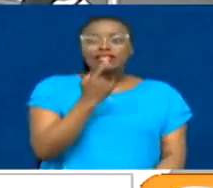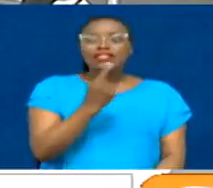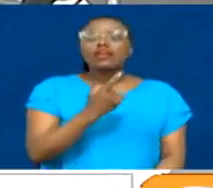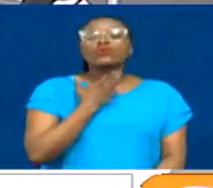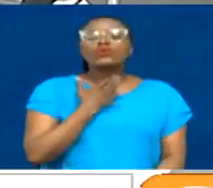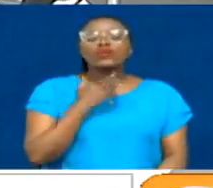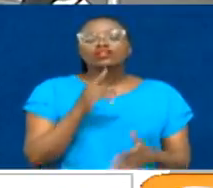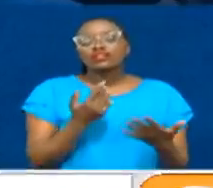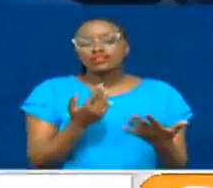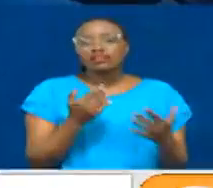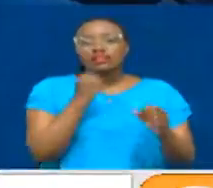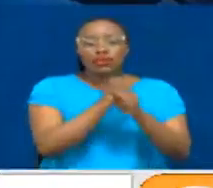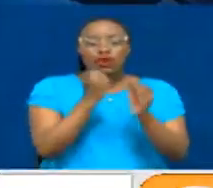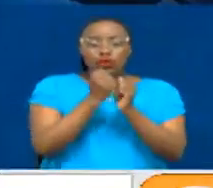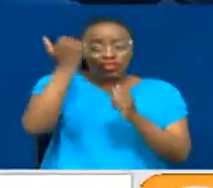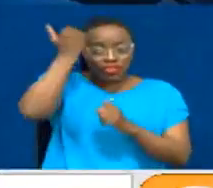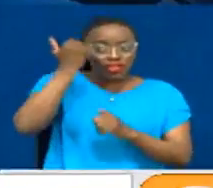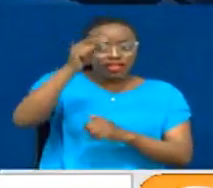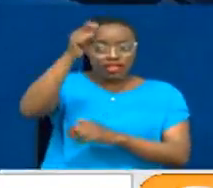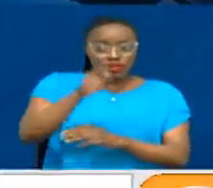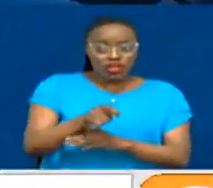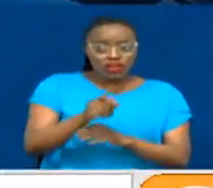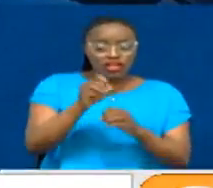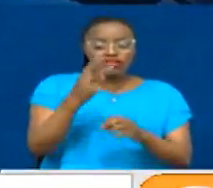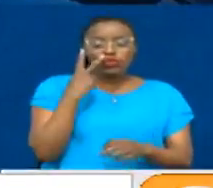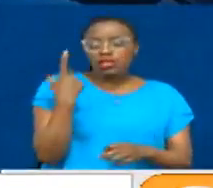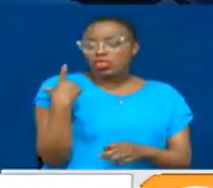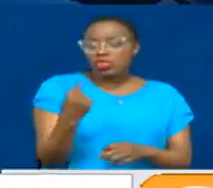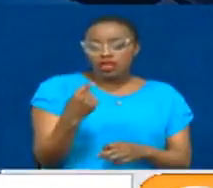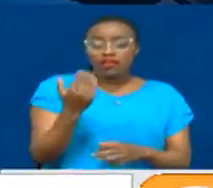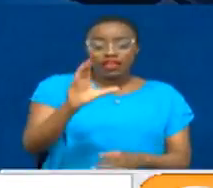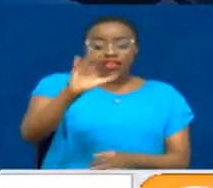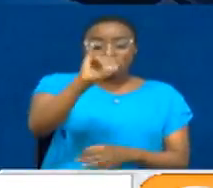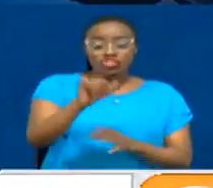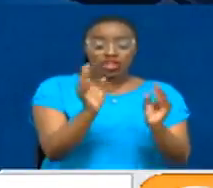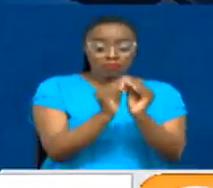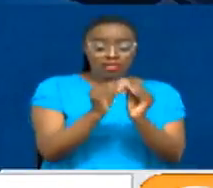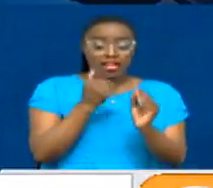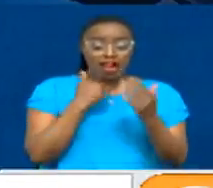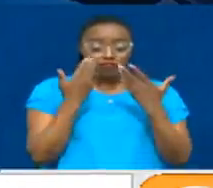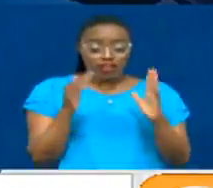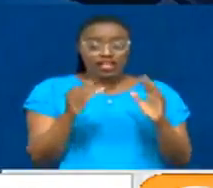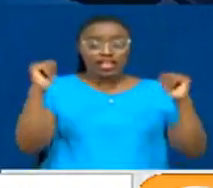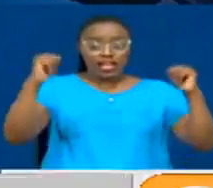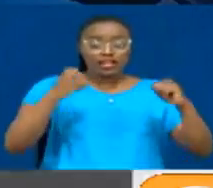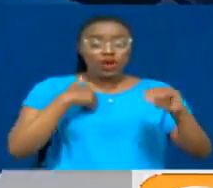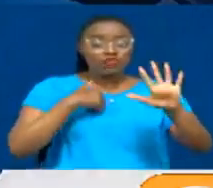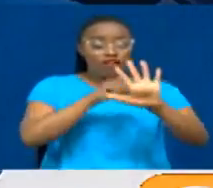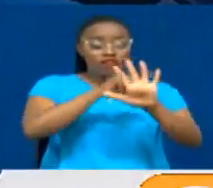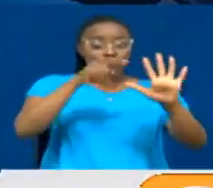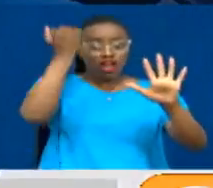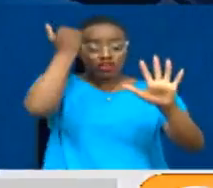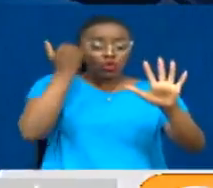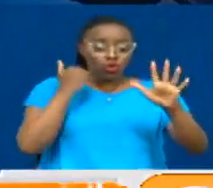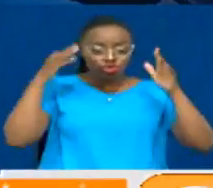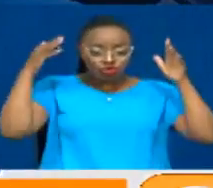we're actually with the judiciary. If you saw the other day, the Chief Justice, we had a meeting with her, and she agreed to have 5 courts